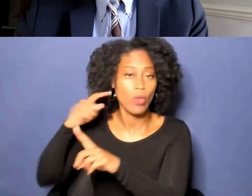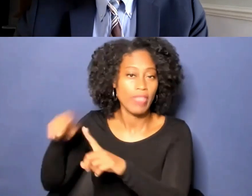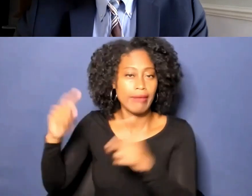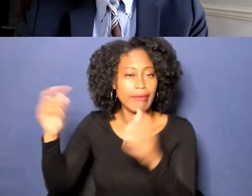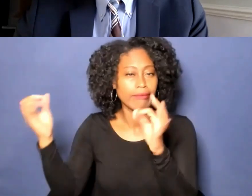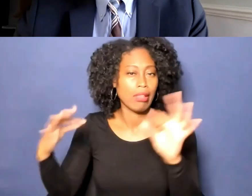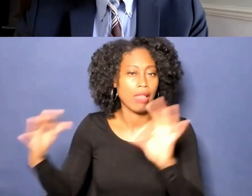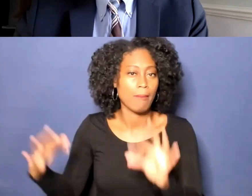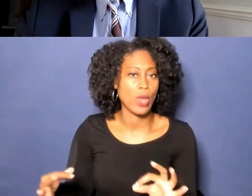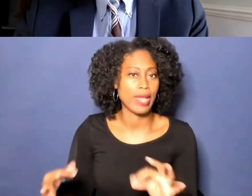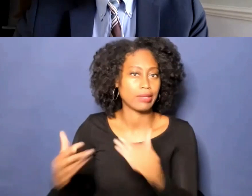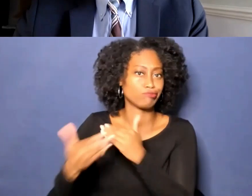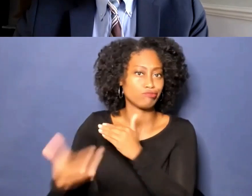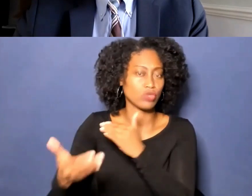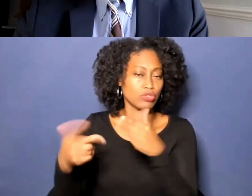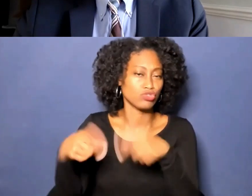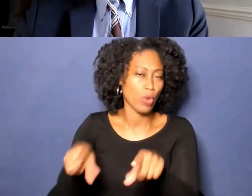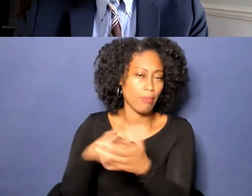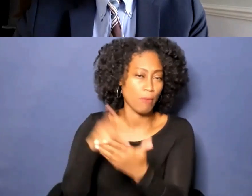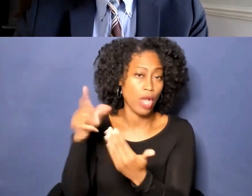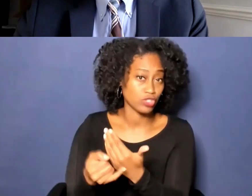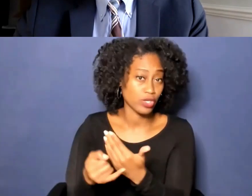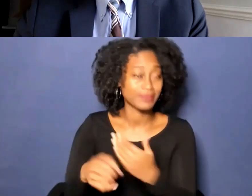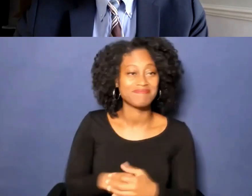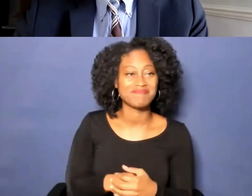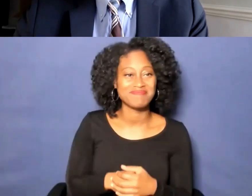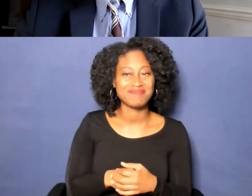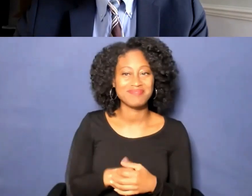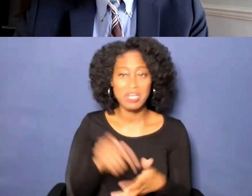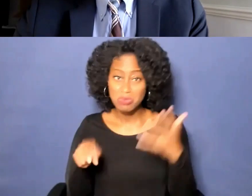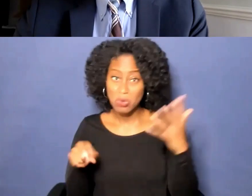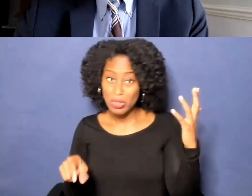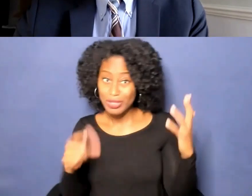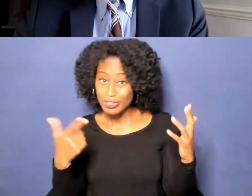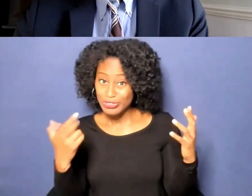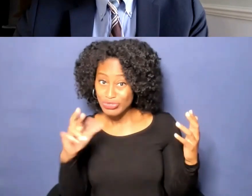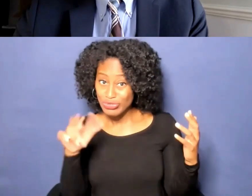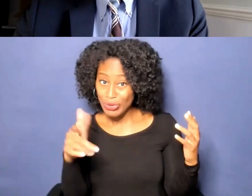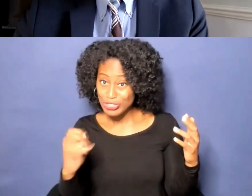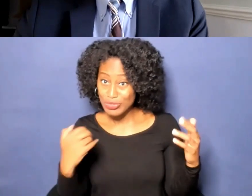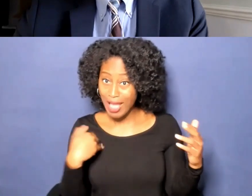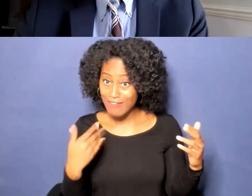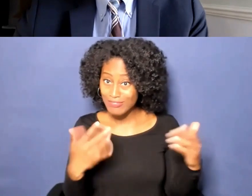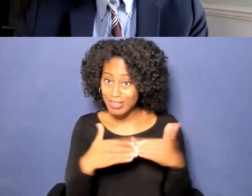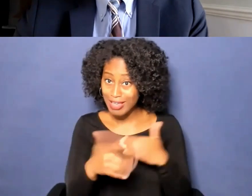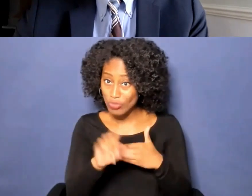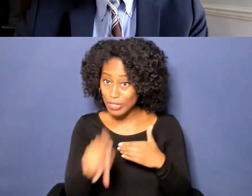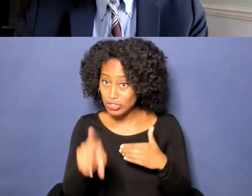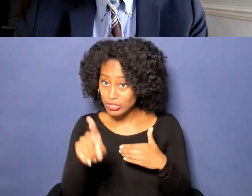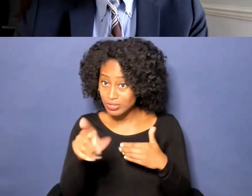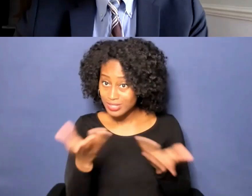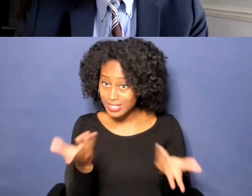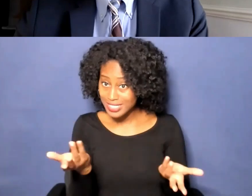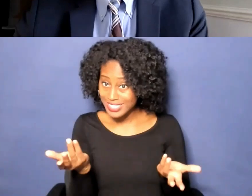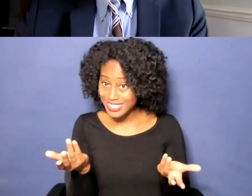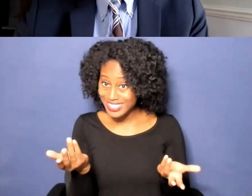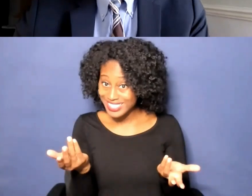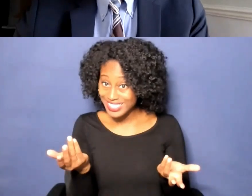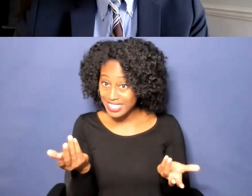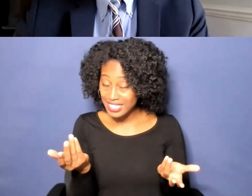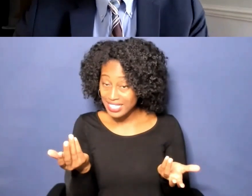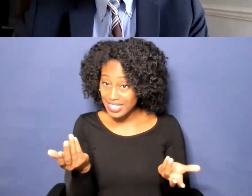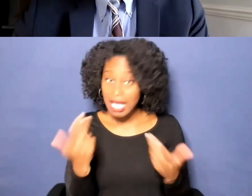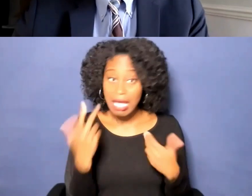collaborator. I think I am scrolling. George, you probably have been scrolling. I see some